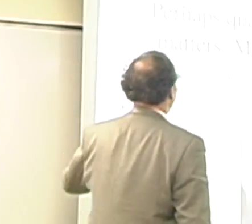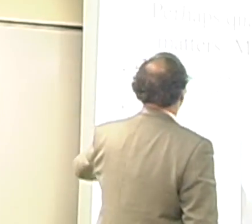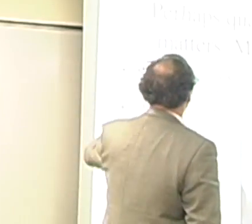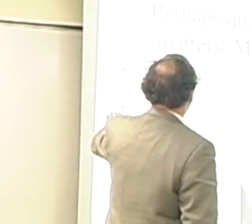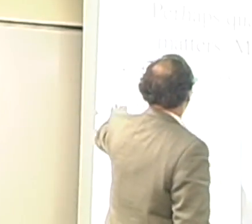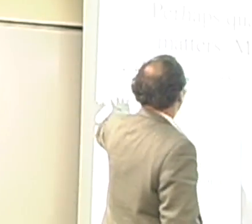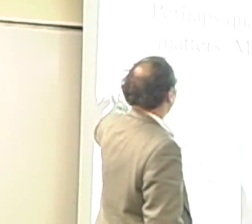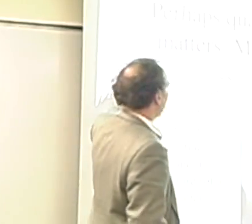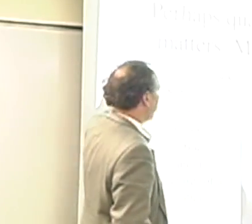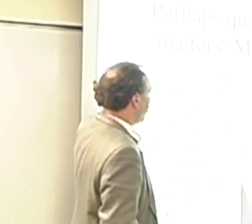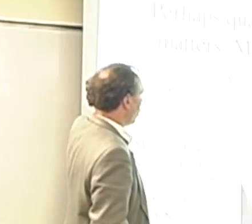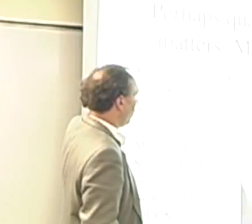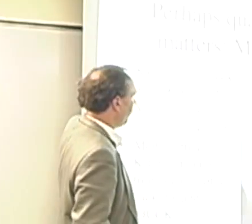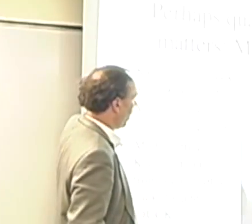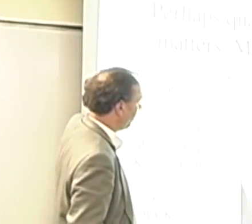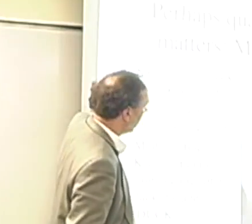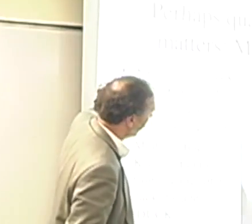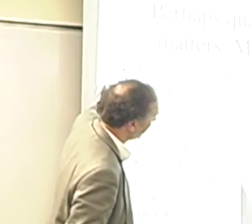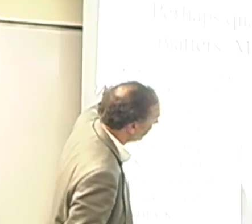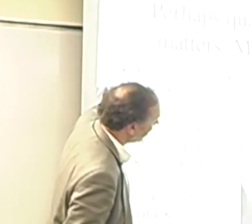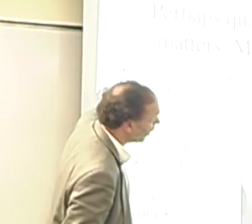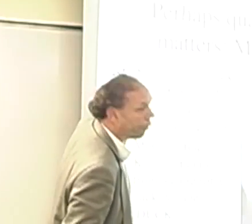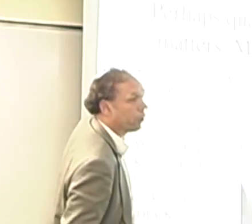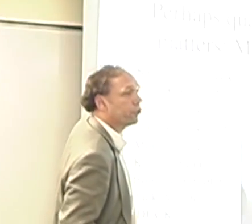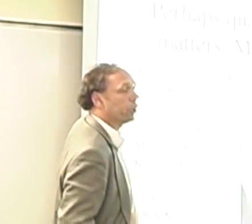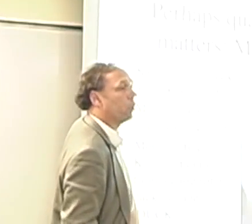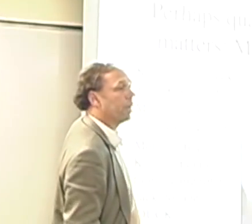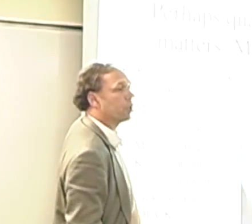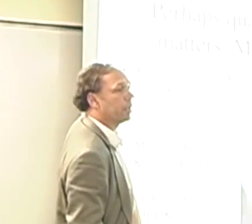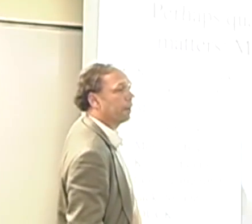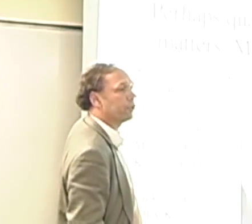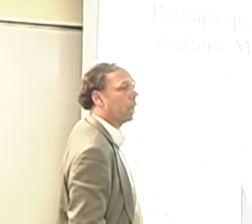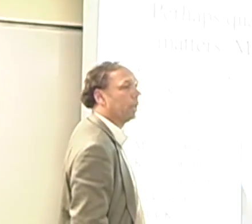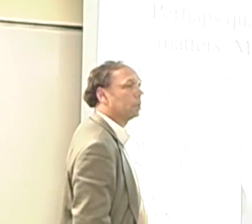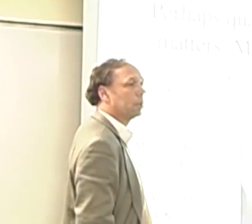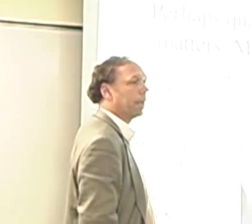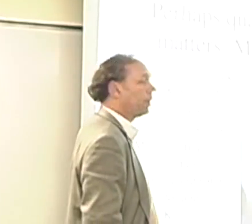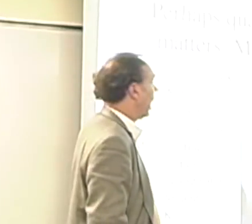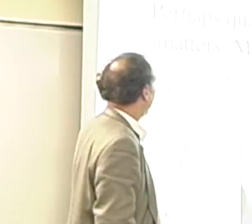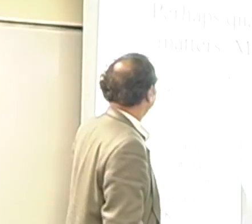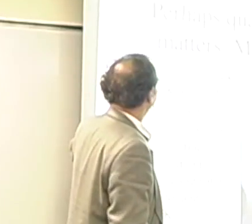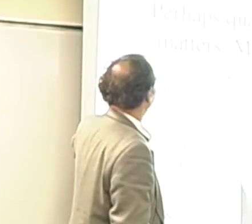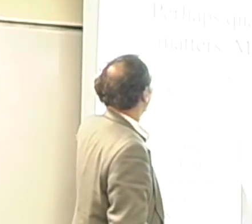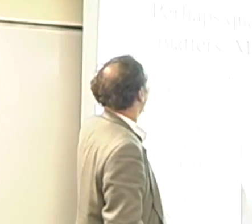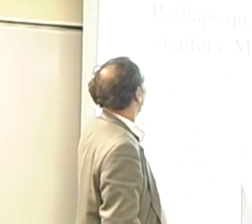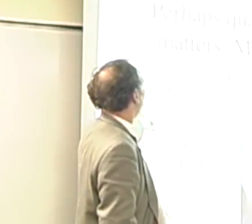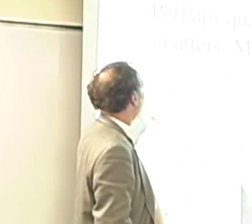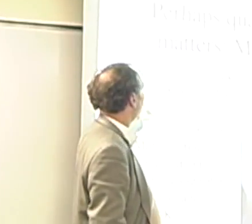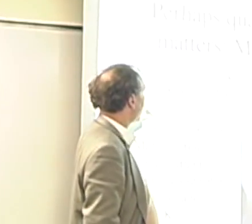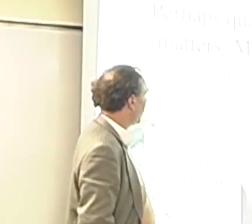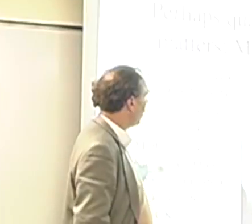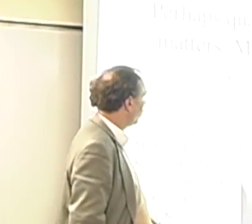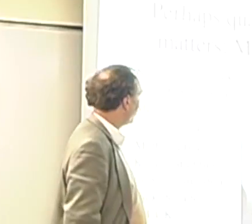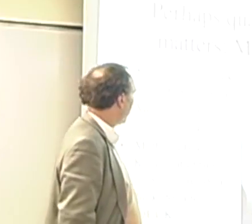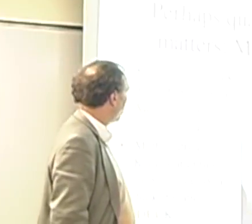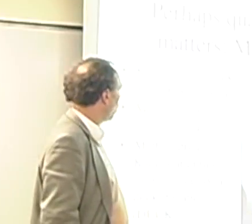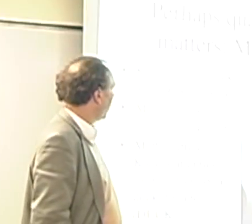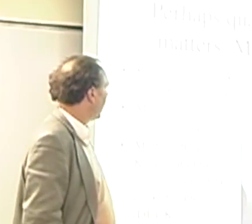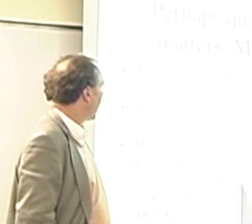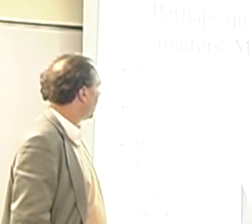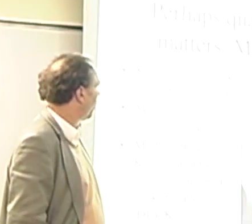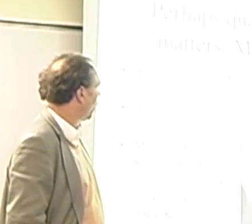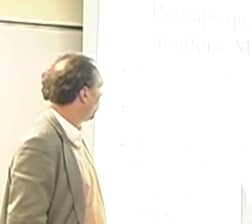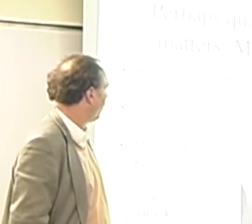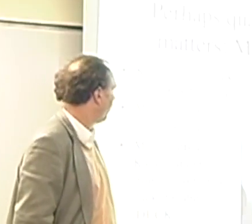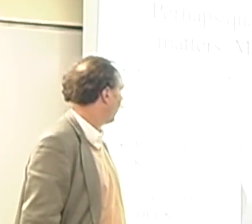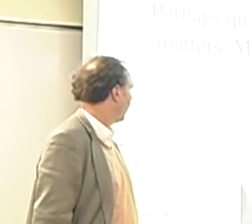one example here that I'm going to show you from a third-generation deaf child named Katie is that here she is